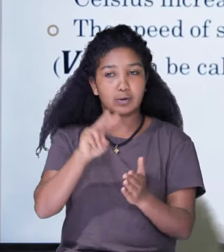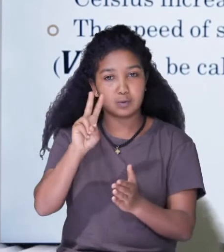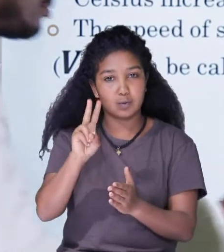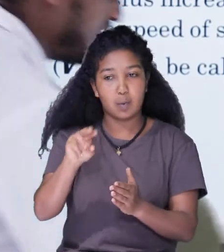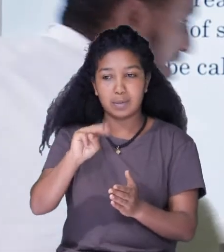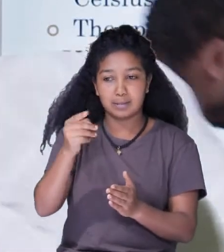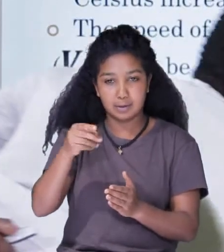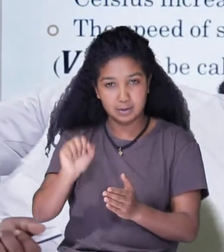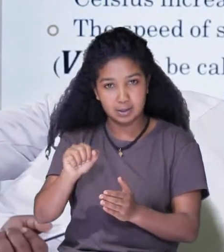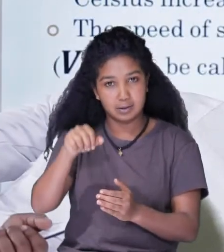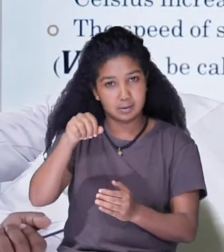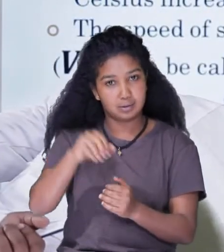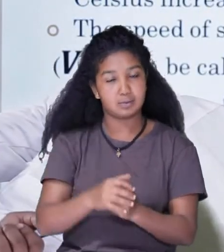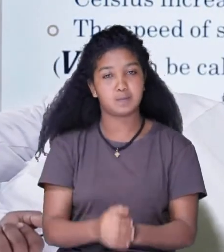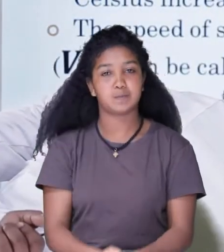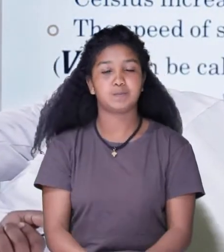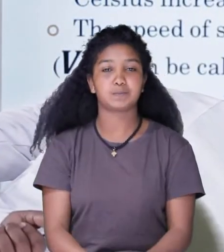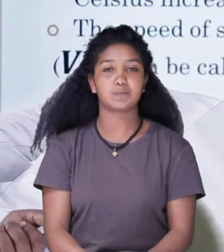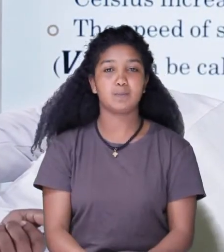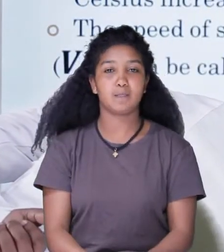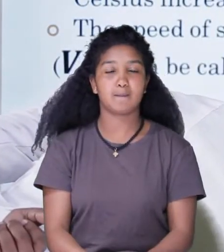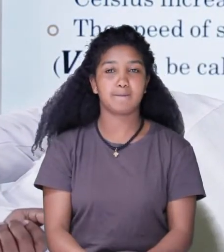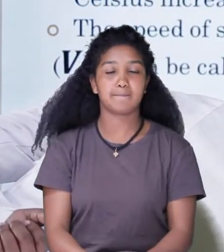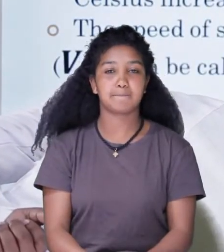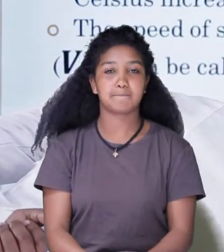332.2 meter per second.